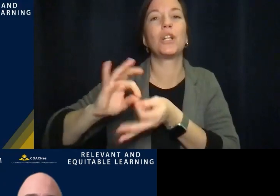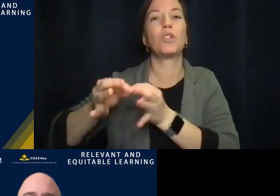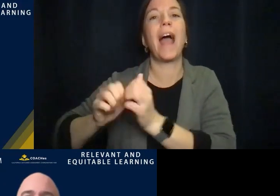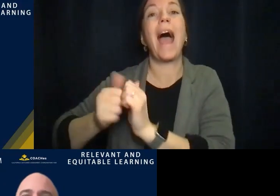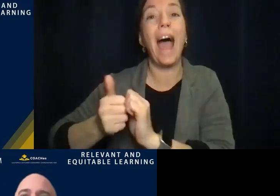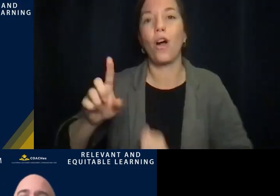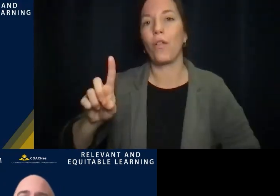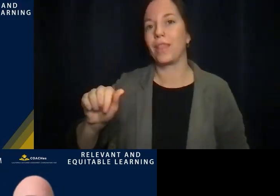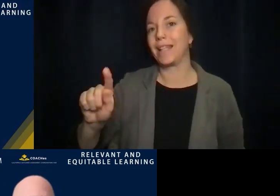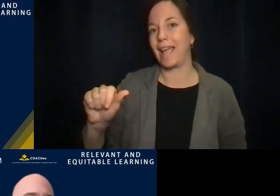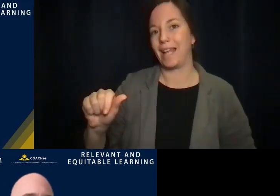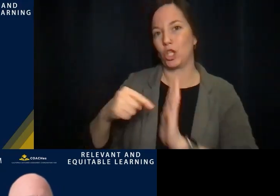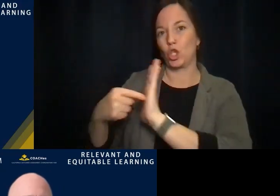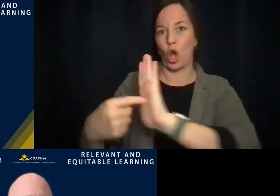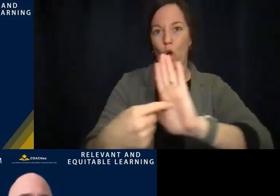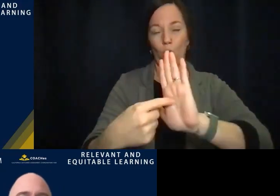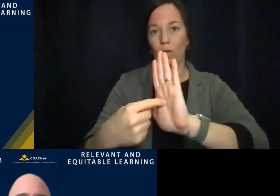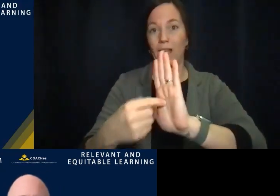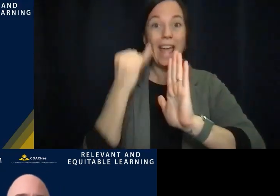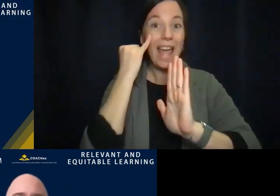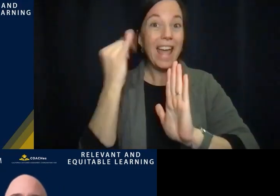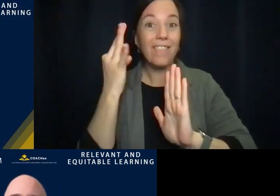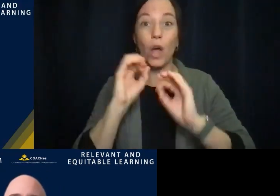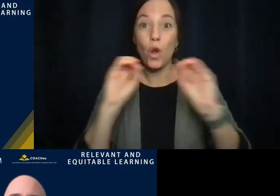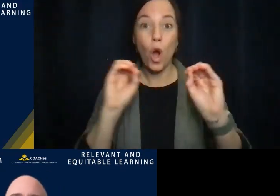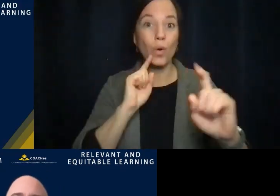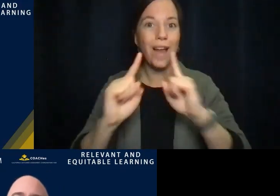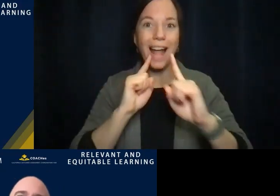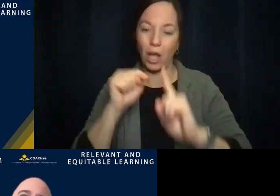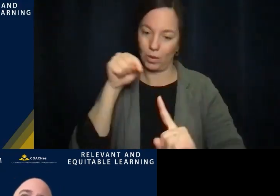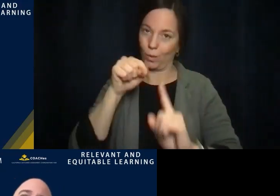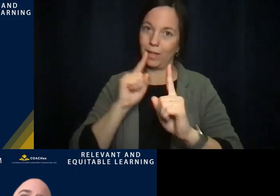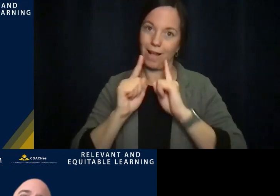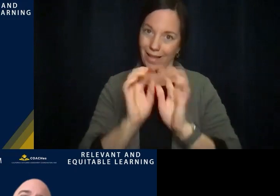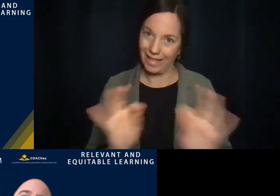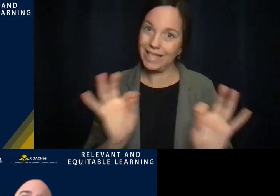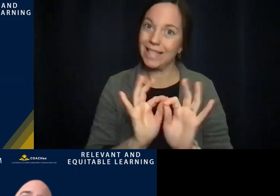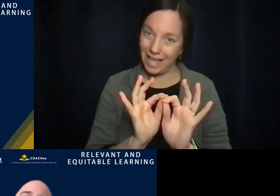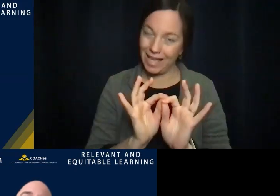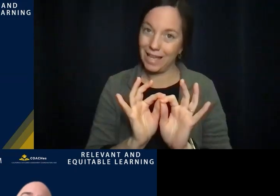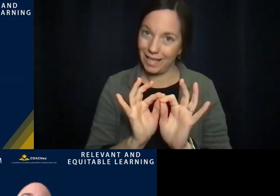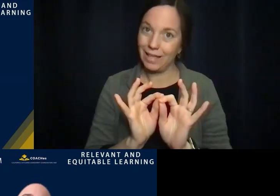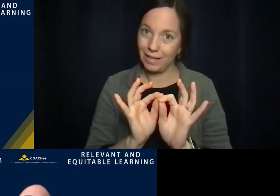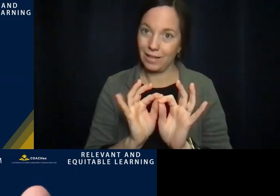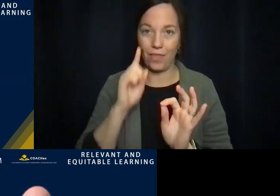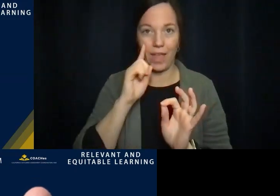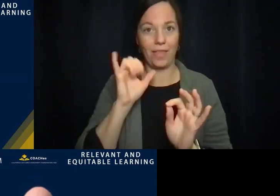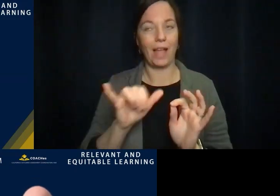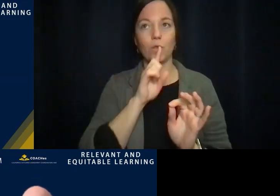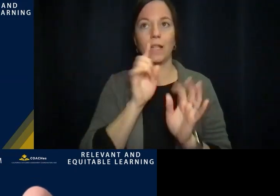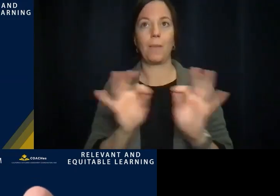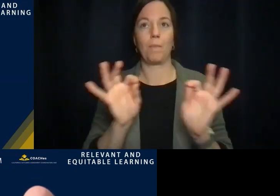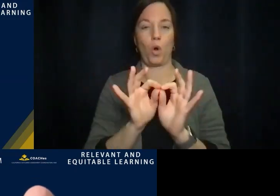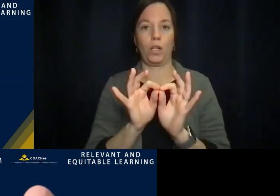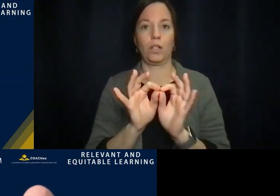presented, you know, and without that dialogue, I think that's the key thing. And I think that's going to be really thinking about when